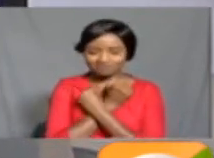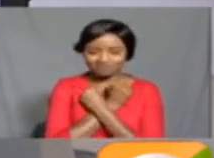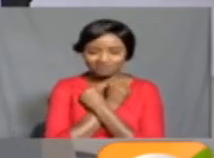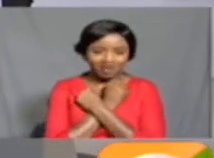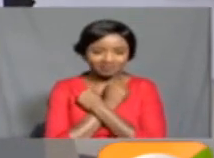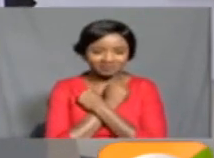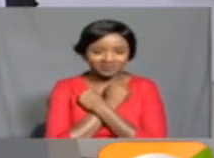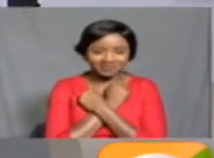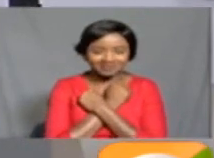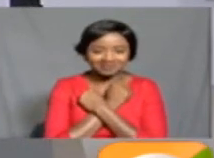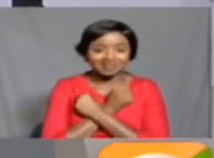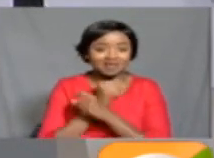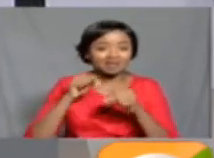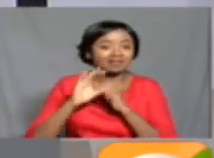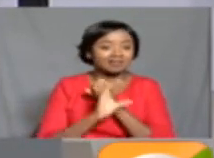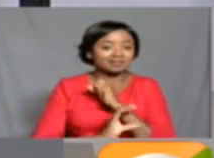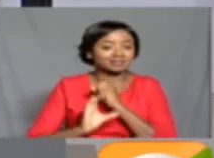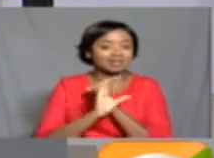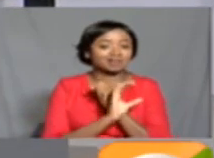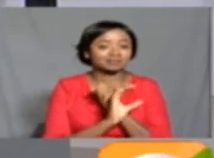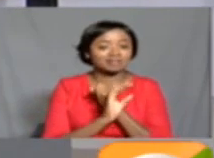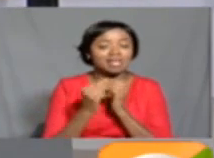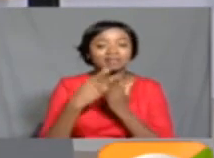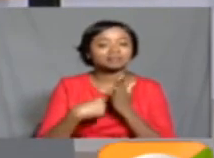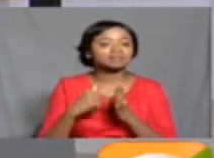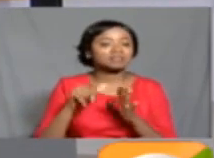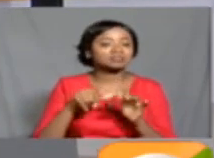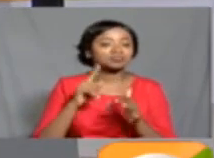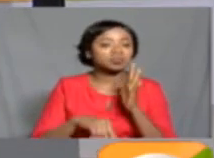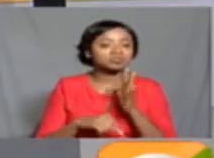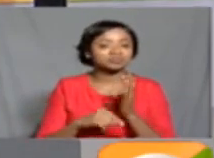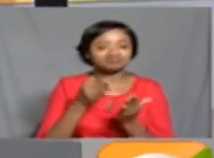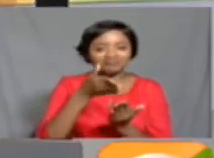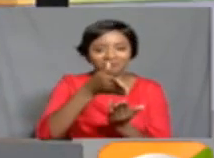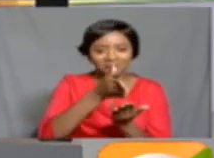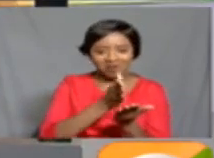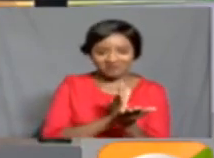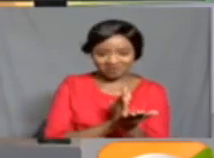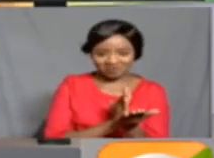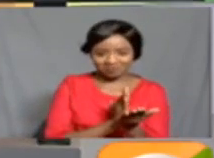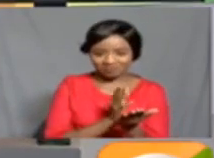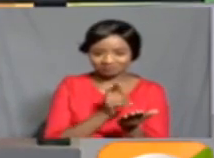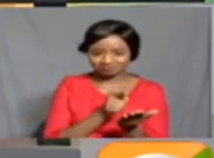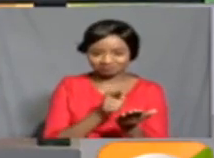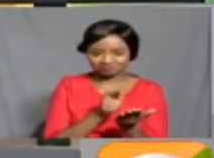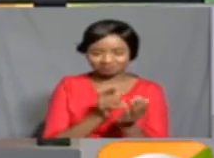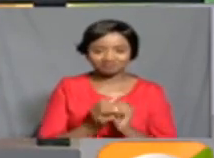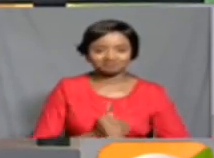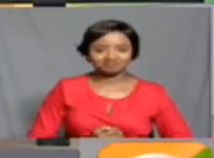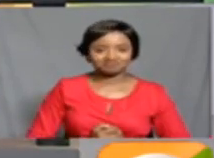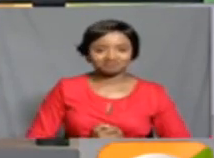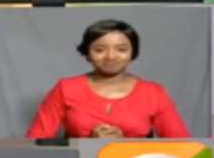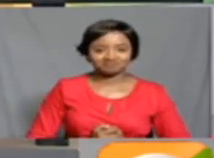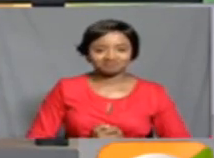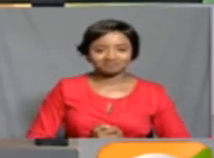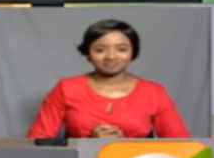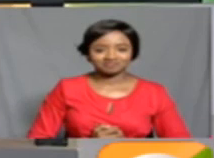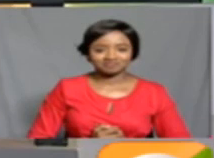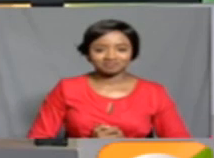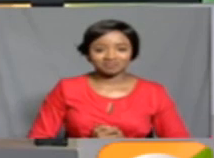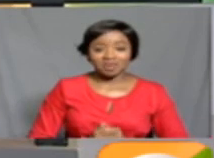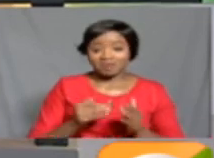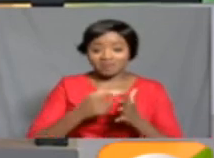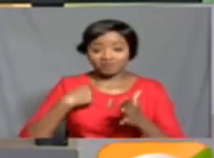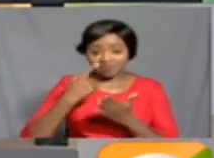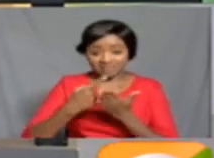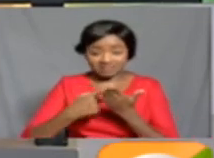so much in this country. We're talking about avocados. Now, before we talk about the deal to China and how you can be a part